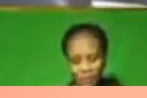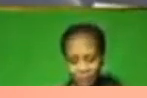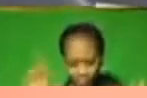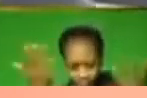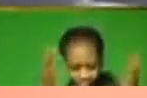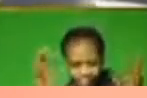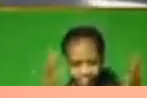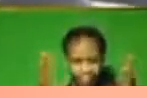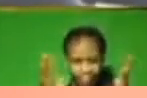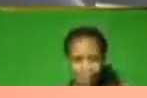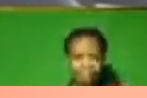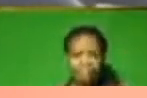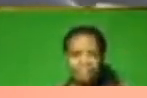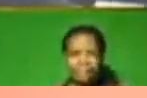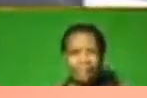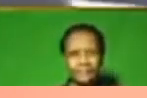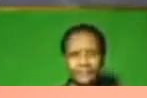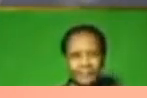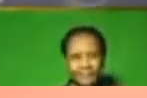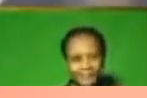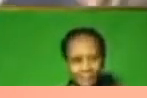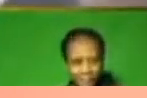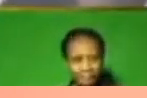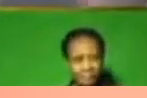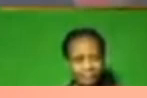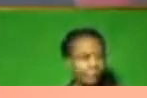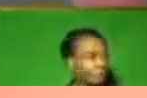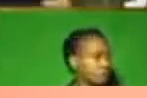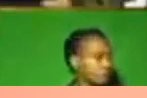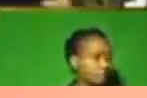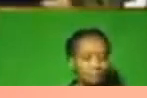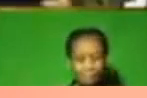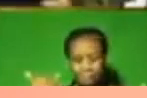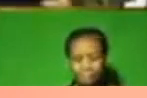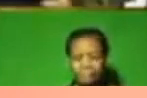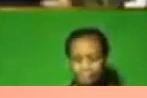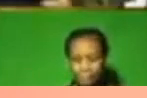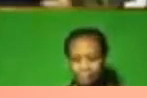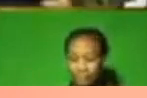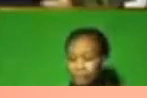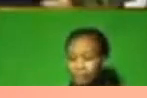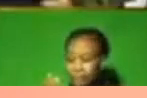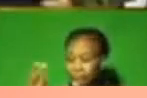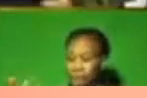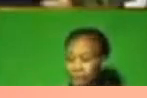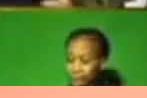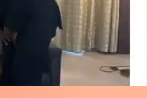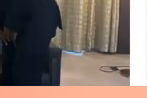Thank you, Mr. President. I'll now recognize